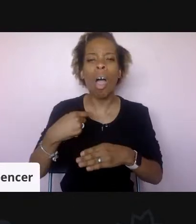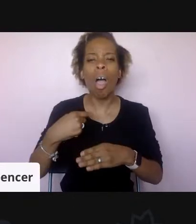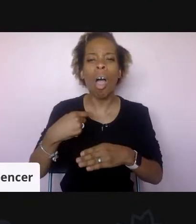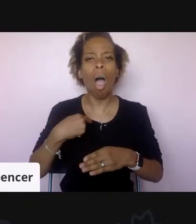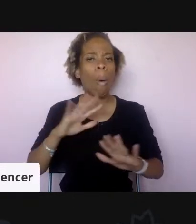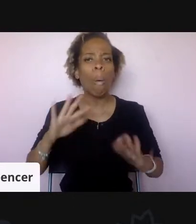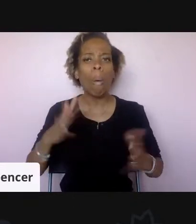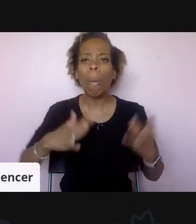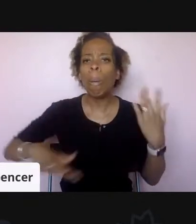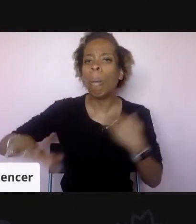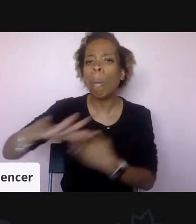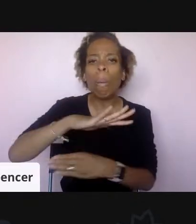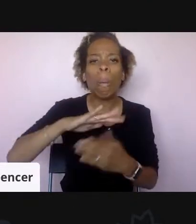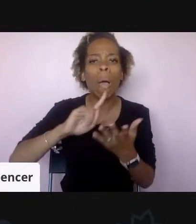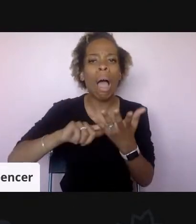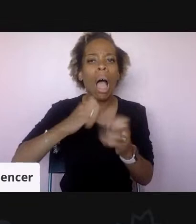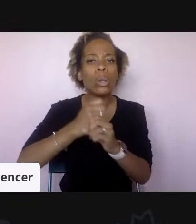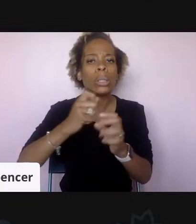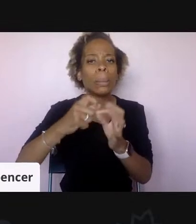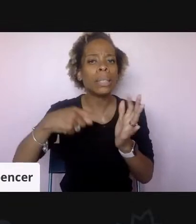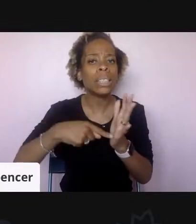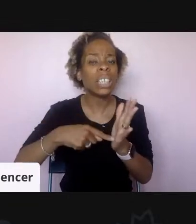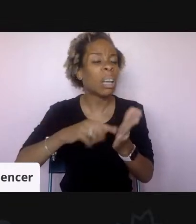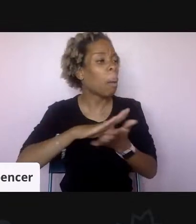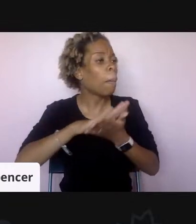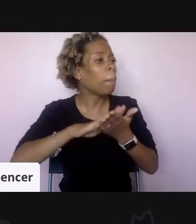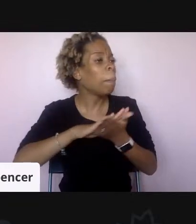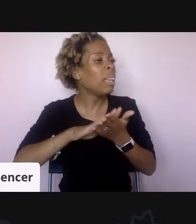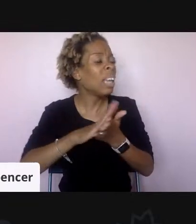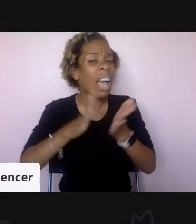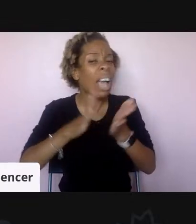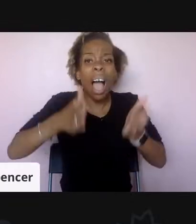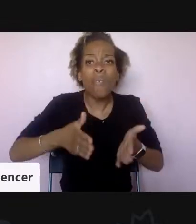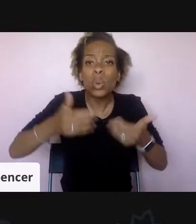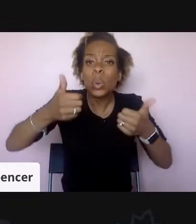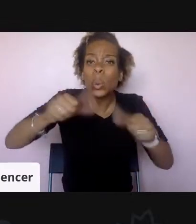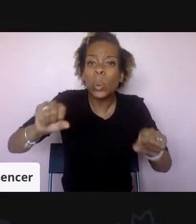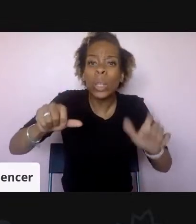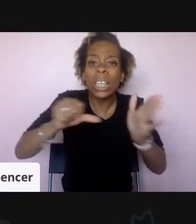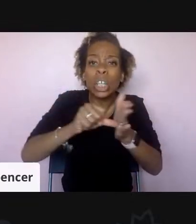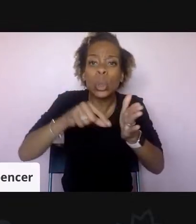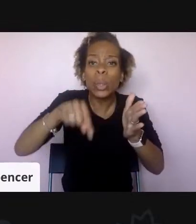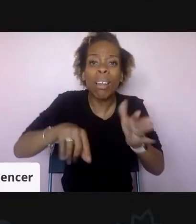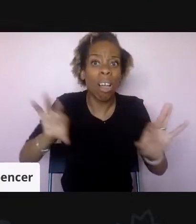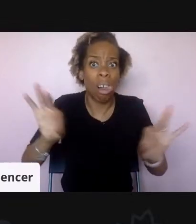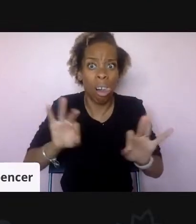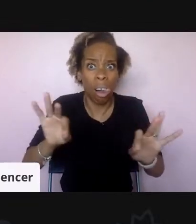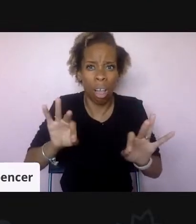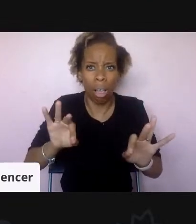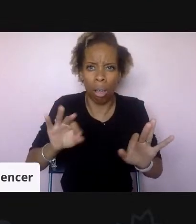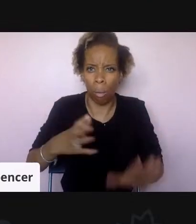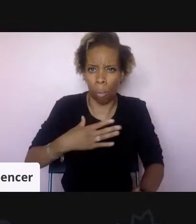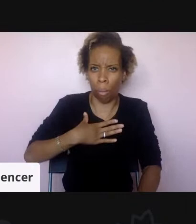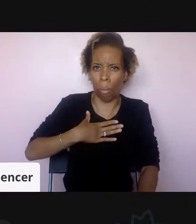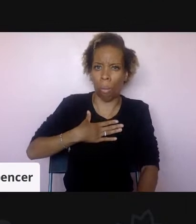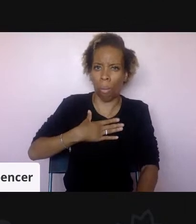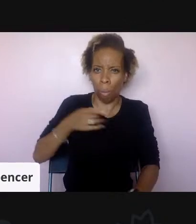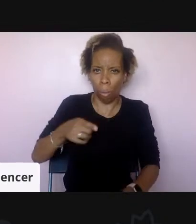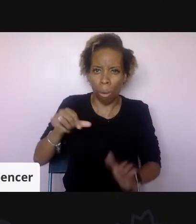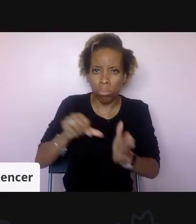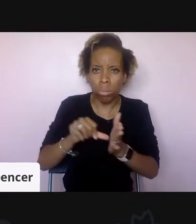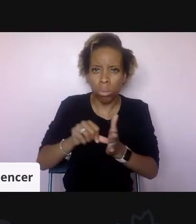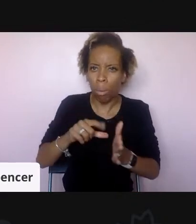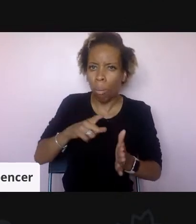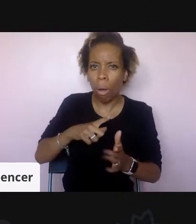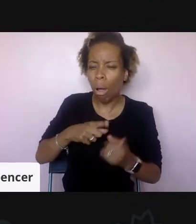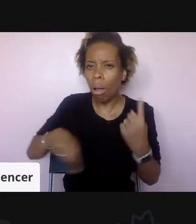here, so it's not a problem here. Well, that in itself is a problem, because that means people may well not